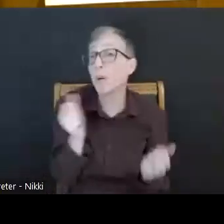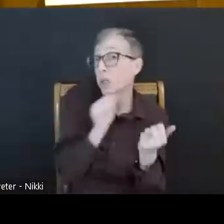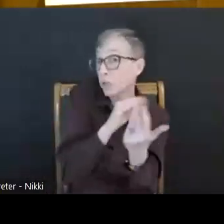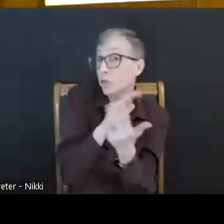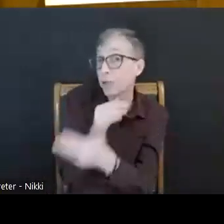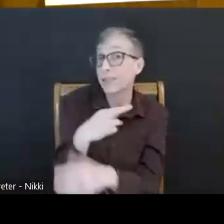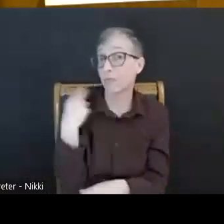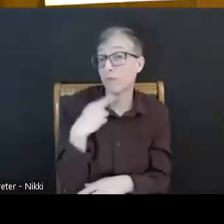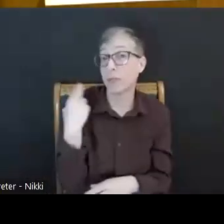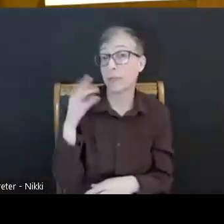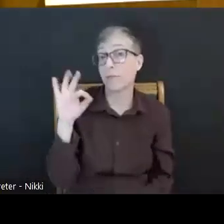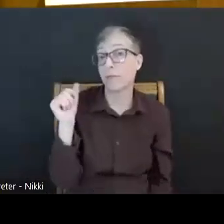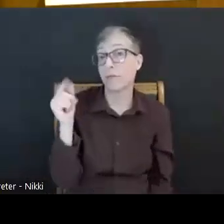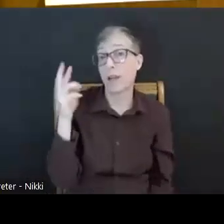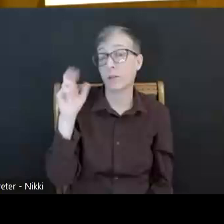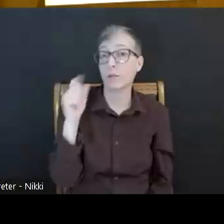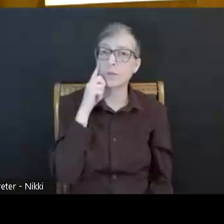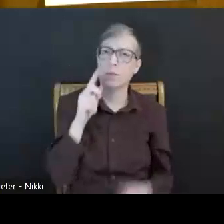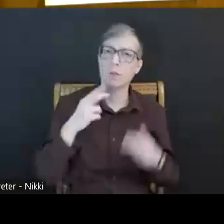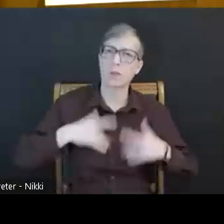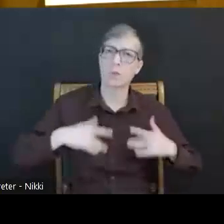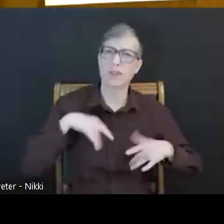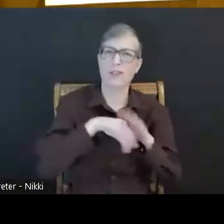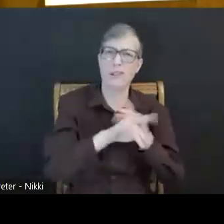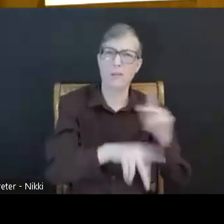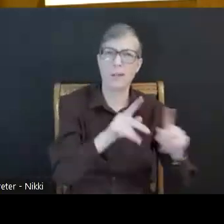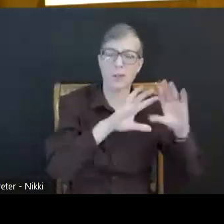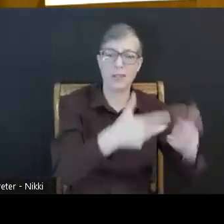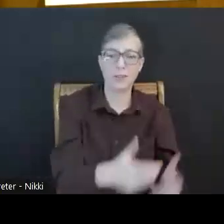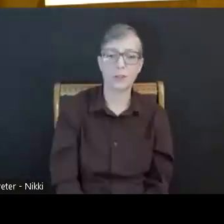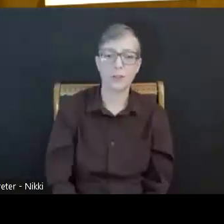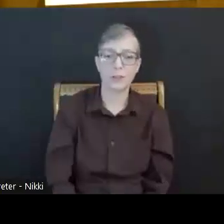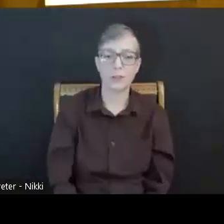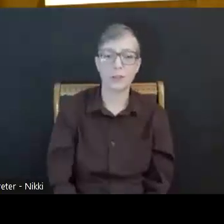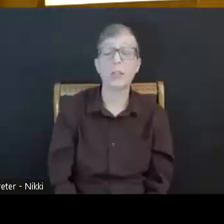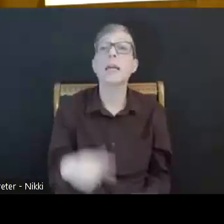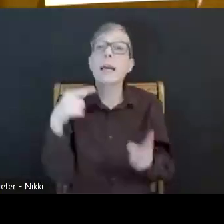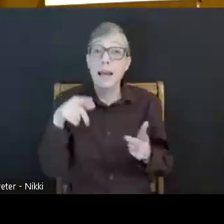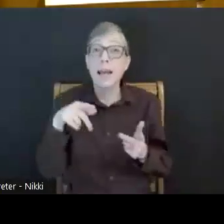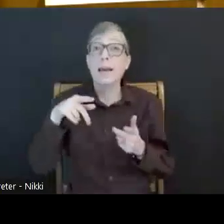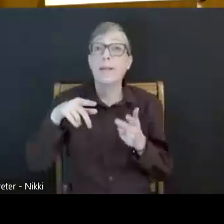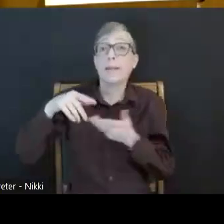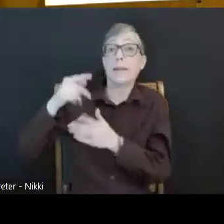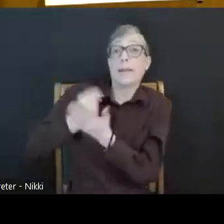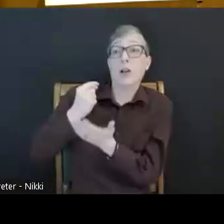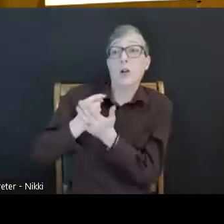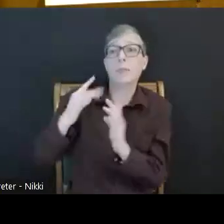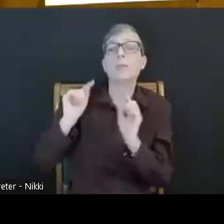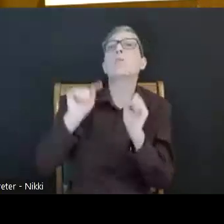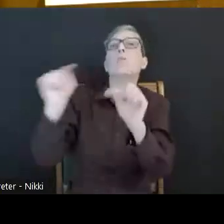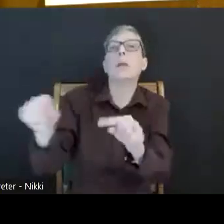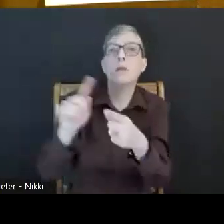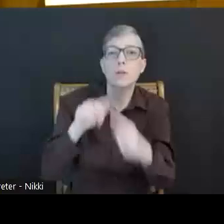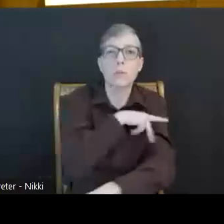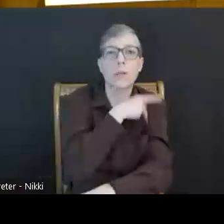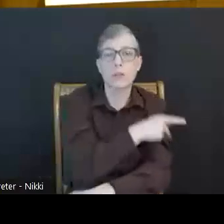in this population. The treatment was done by an occupational therapist in the patient's home over about 6 sessions each, over about 8